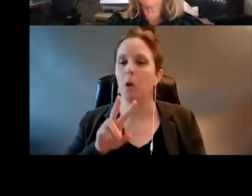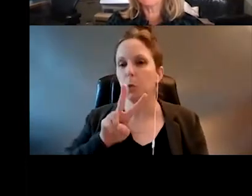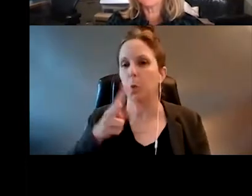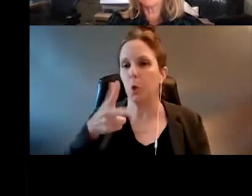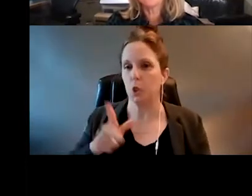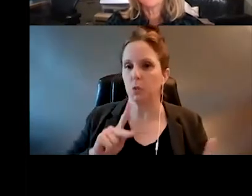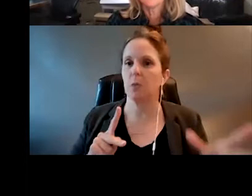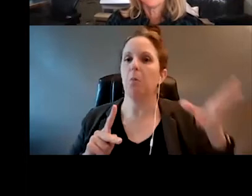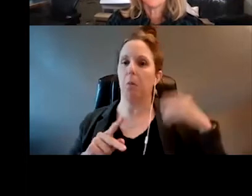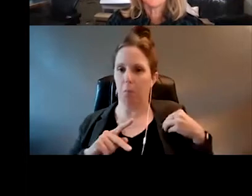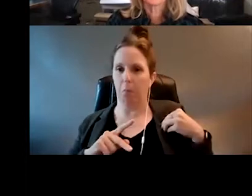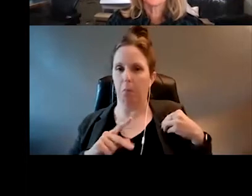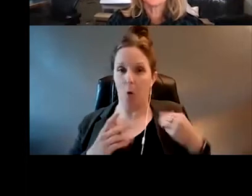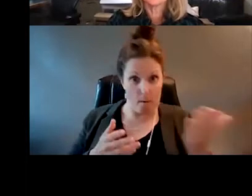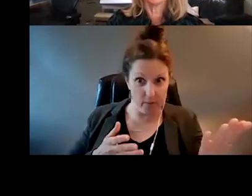effective.